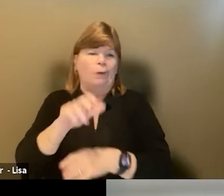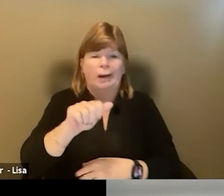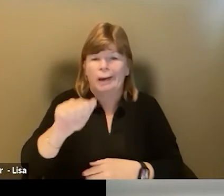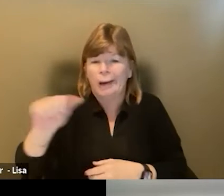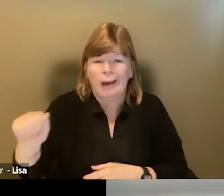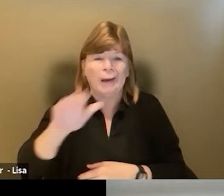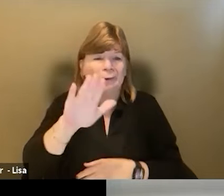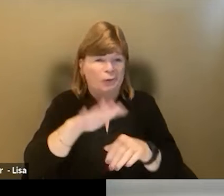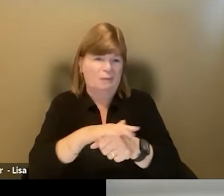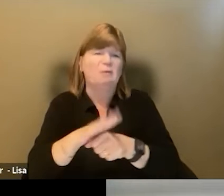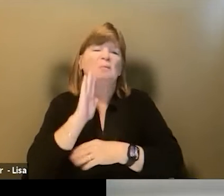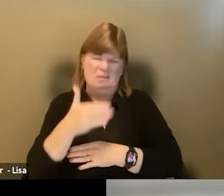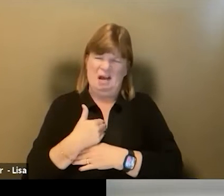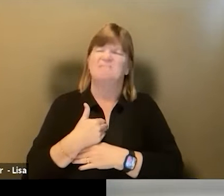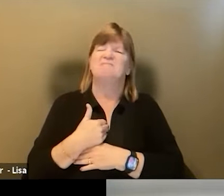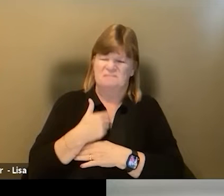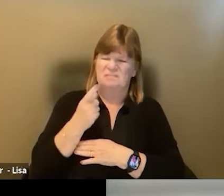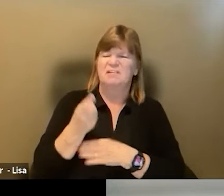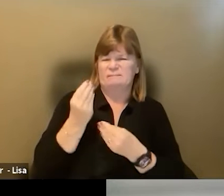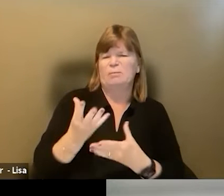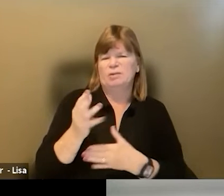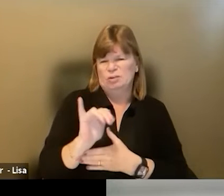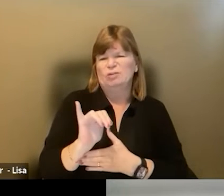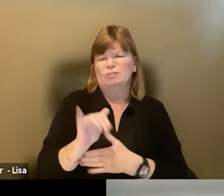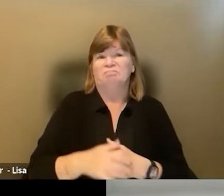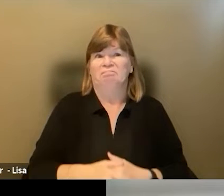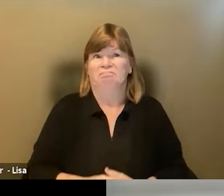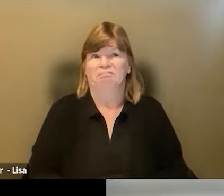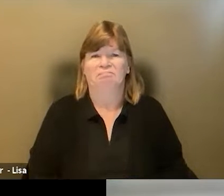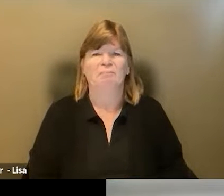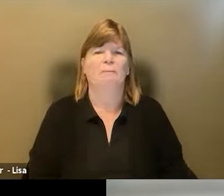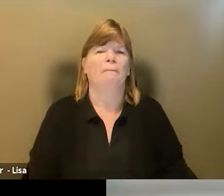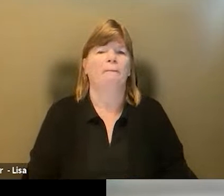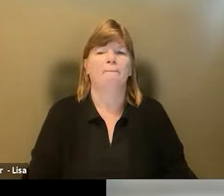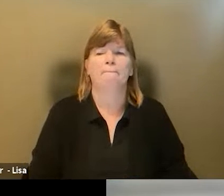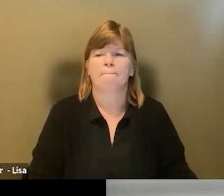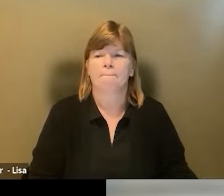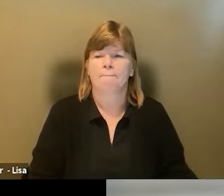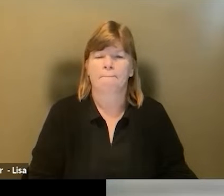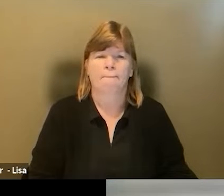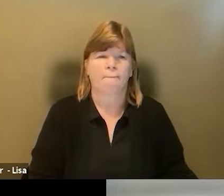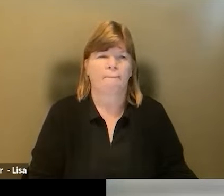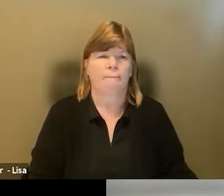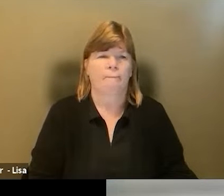in your area would also be able to support you in providing you with a hard copy.